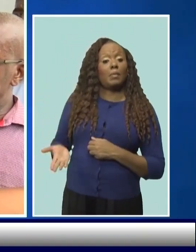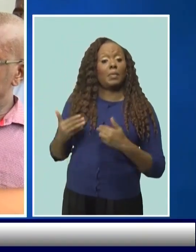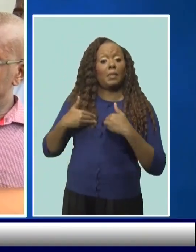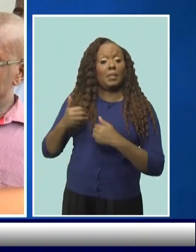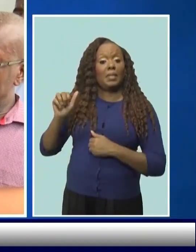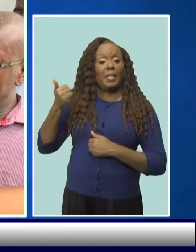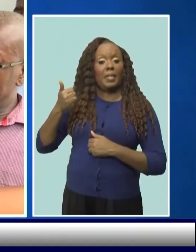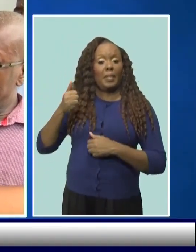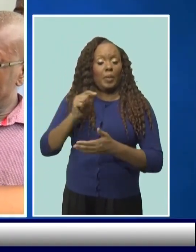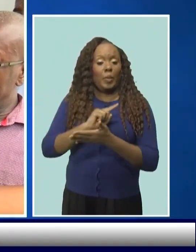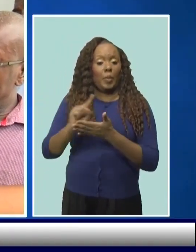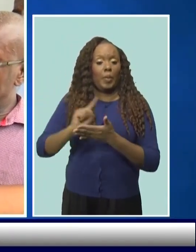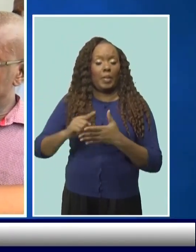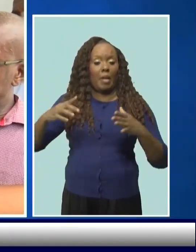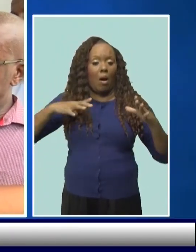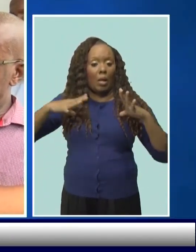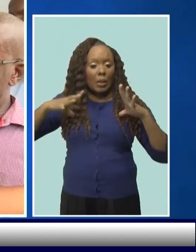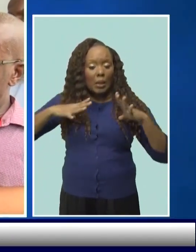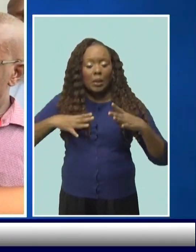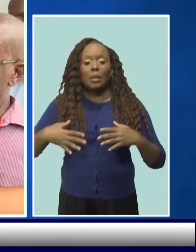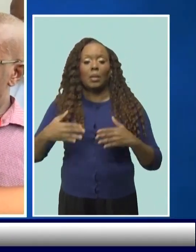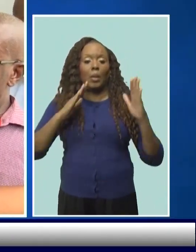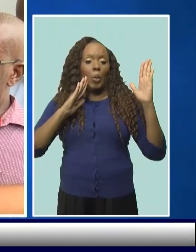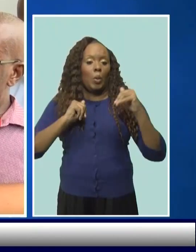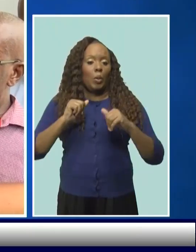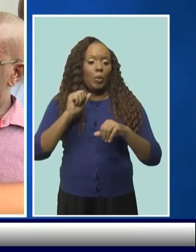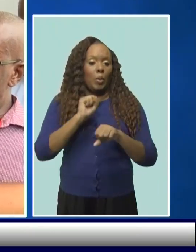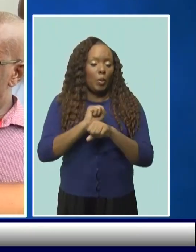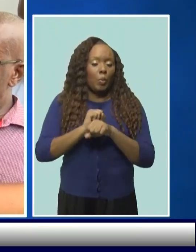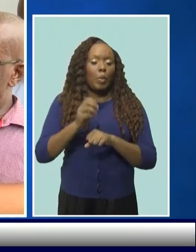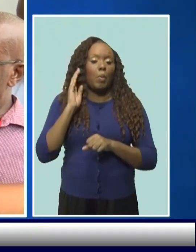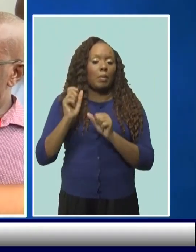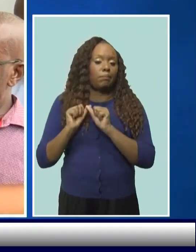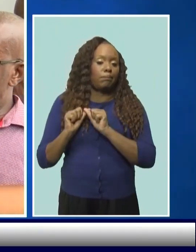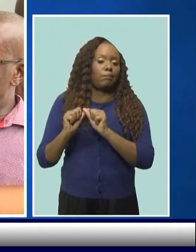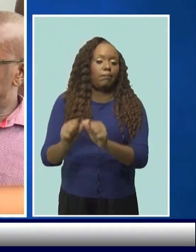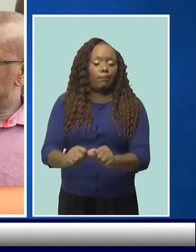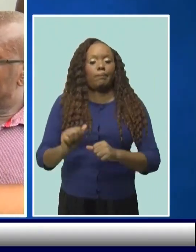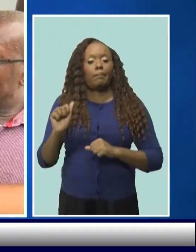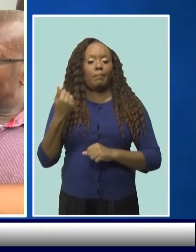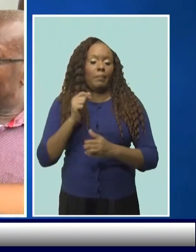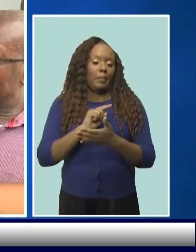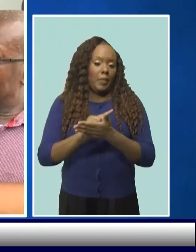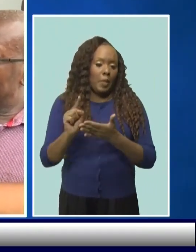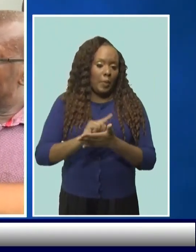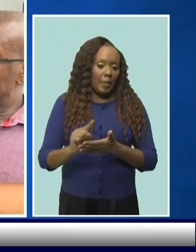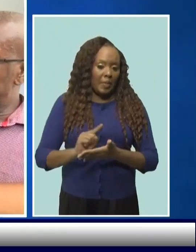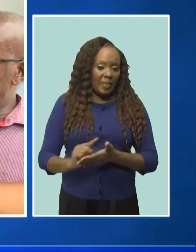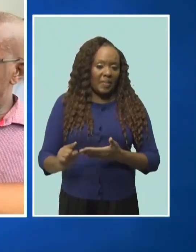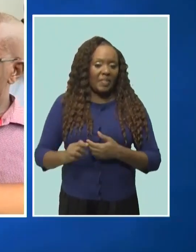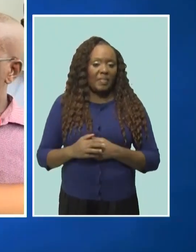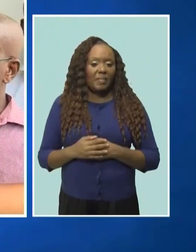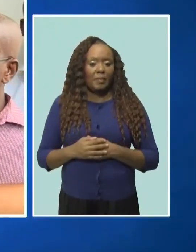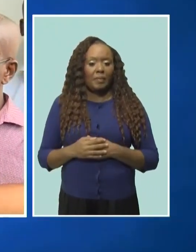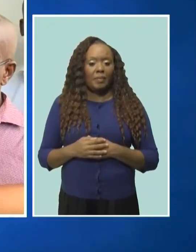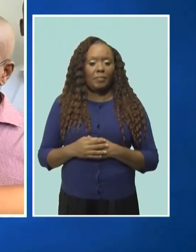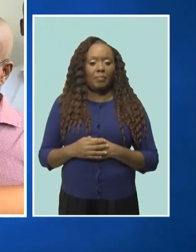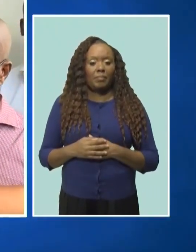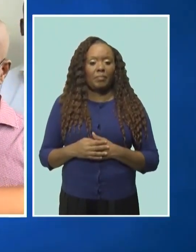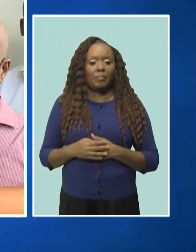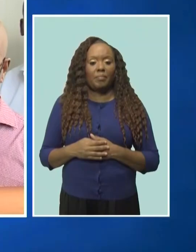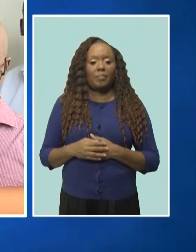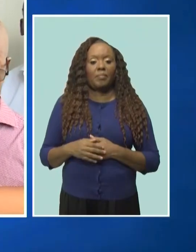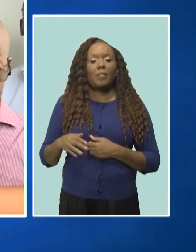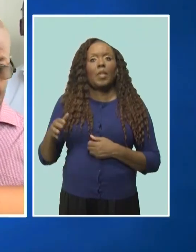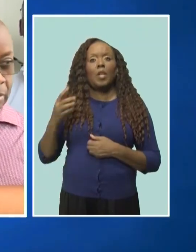work, and we are hopeful that that work will continue, having started over the last week or so. As Mr. Giddens would have